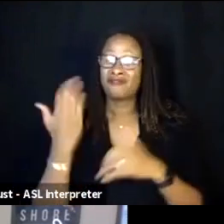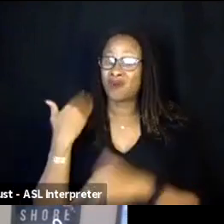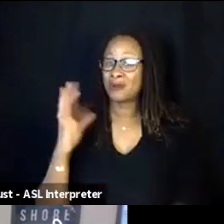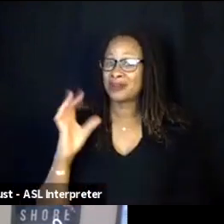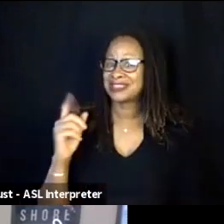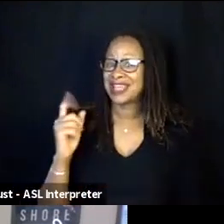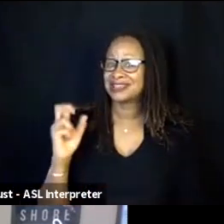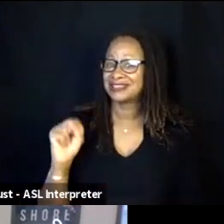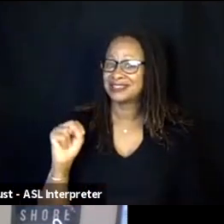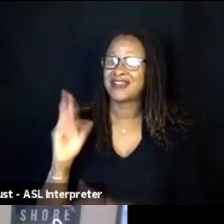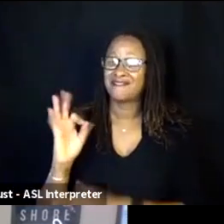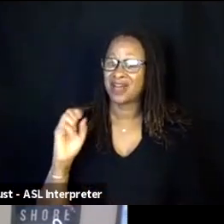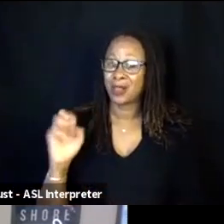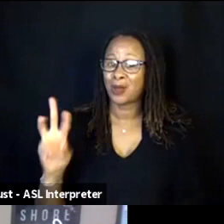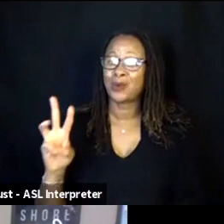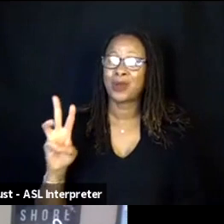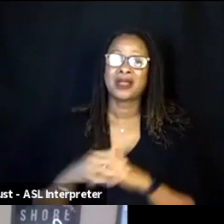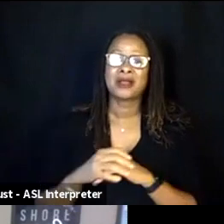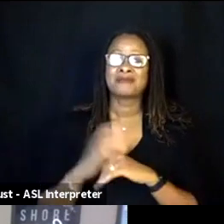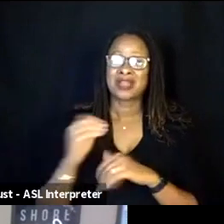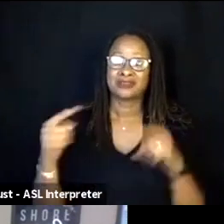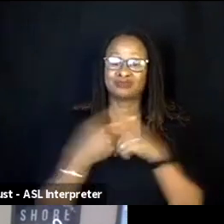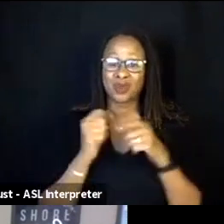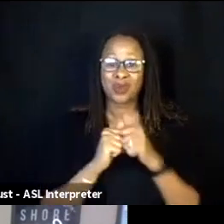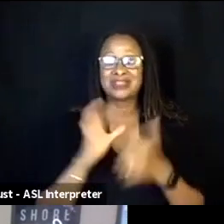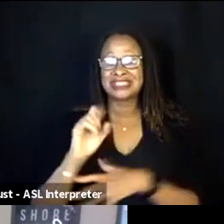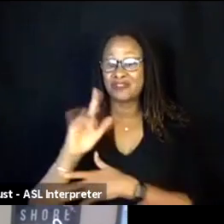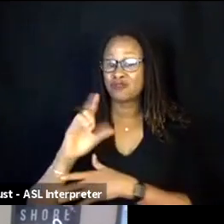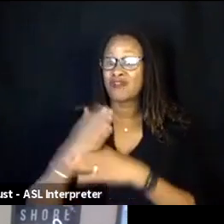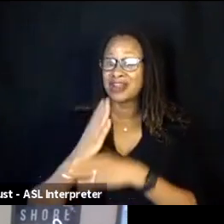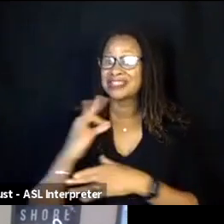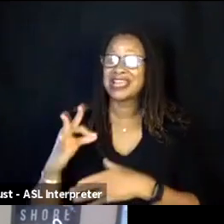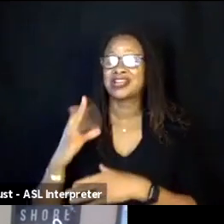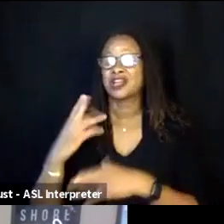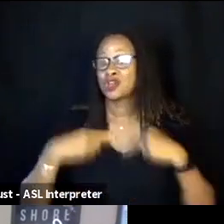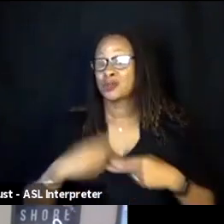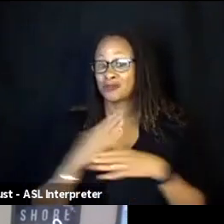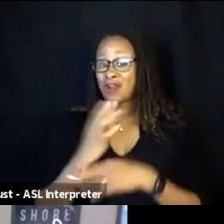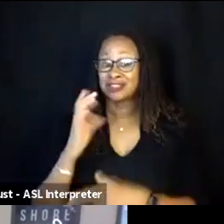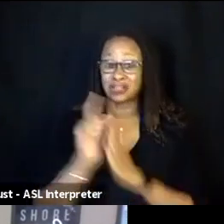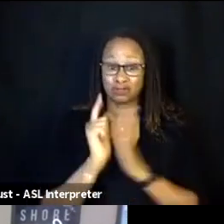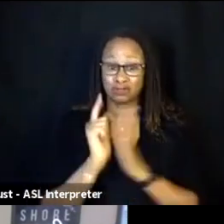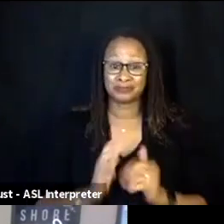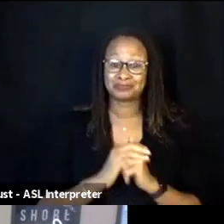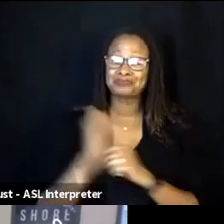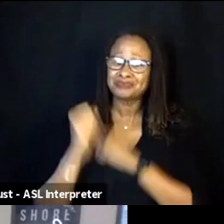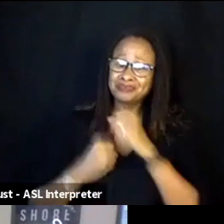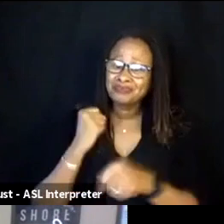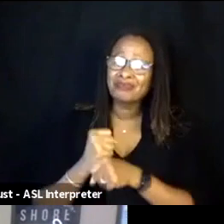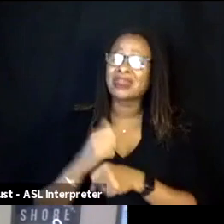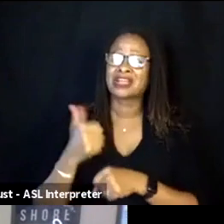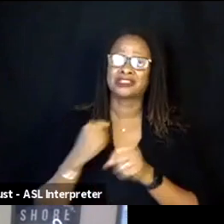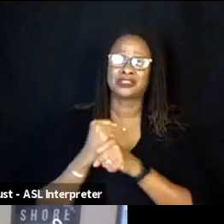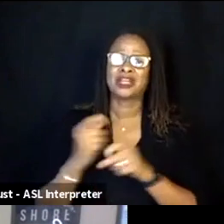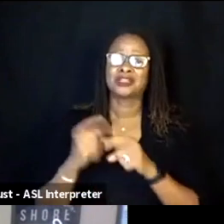artistic expertise intersects with her years as a civil rights and human rights attorney and her decade-long endeavor to